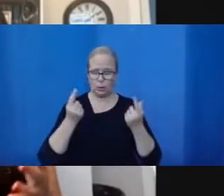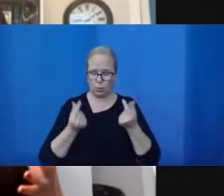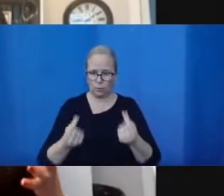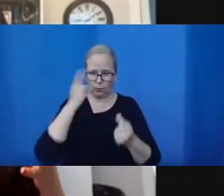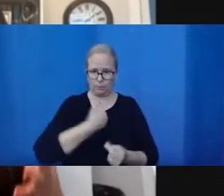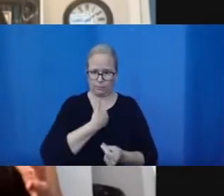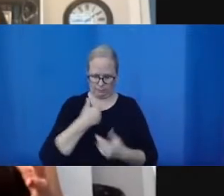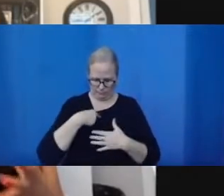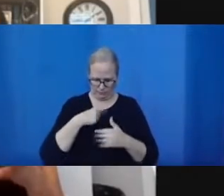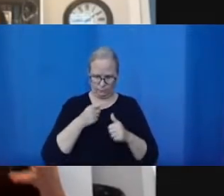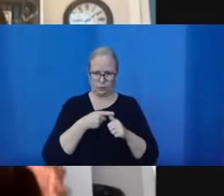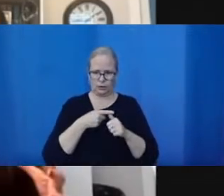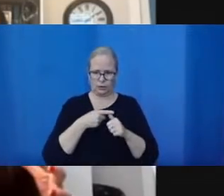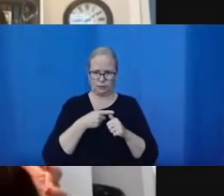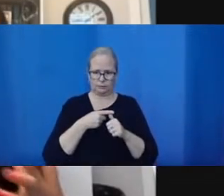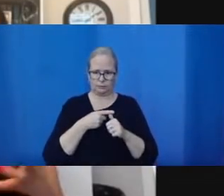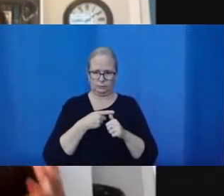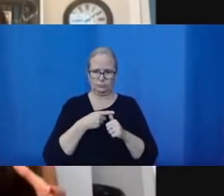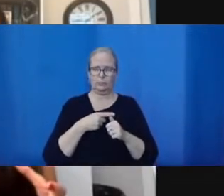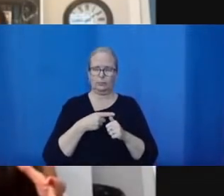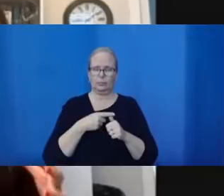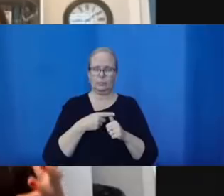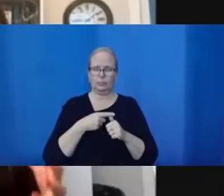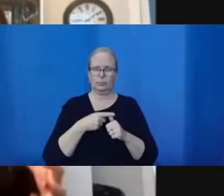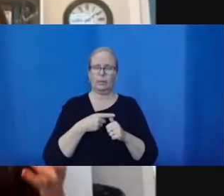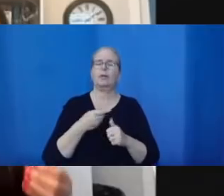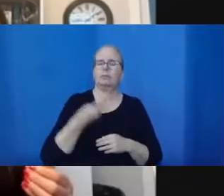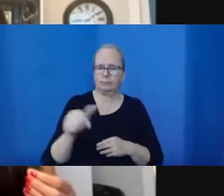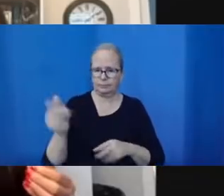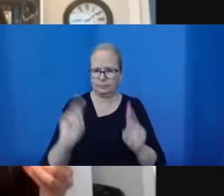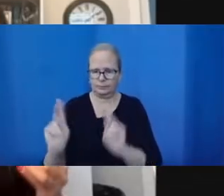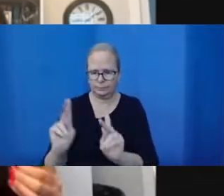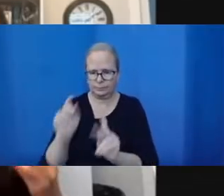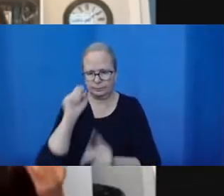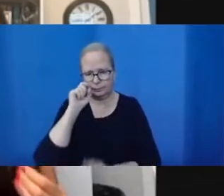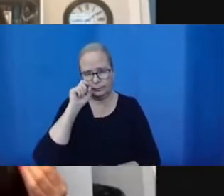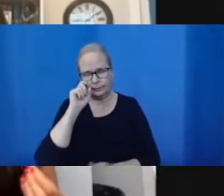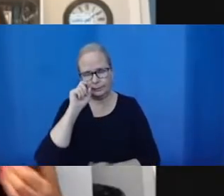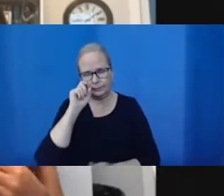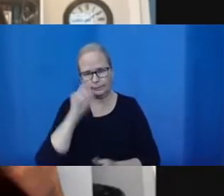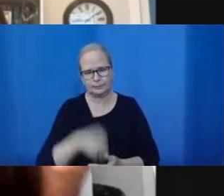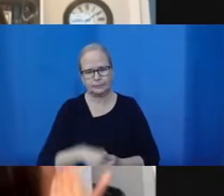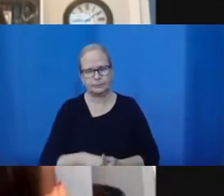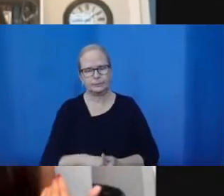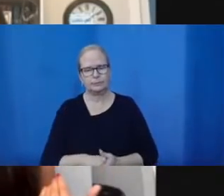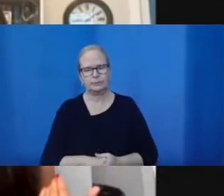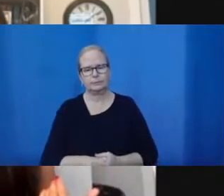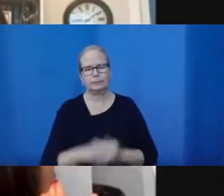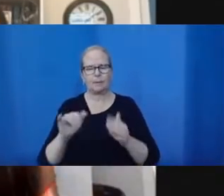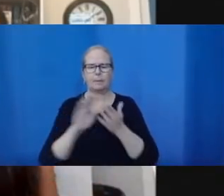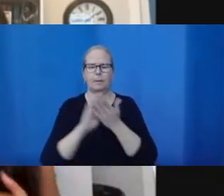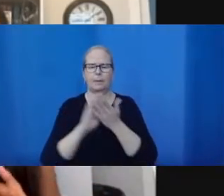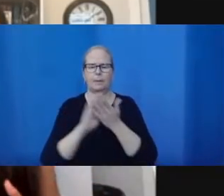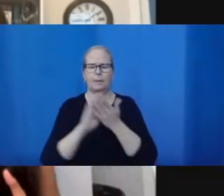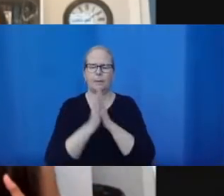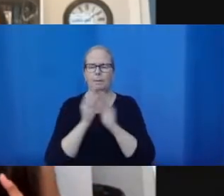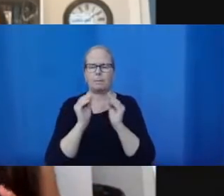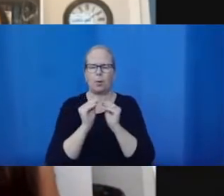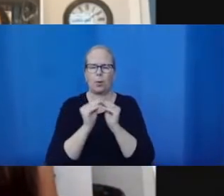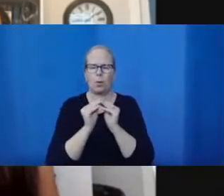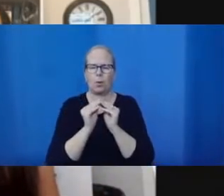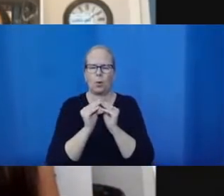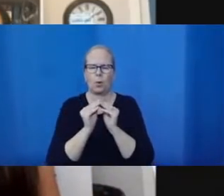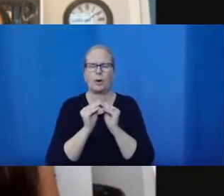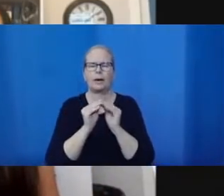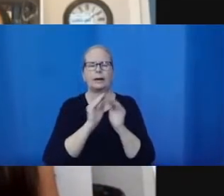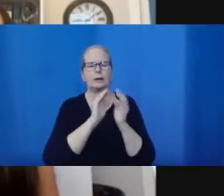sort of normalize and stabilize our routines so that we have something that's certain for us in a lot of uncertainty. And I